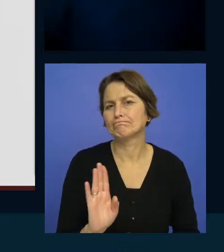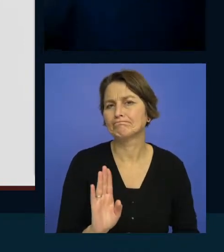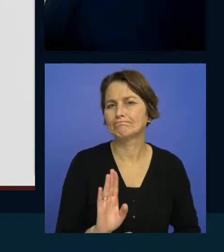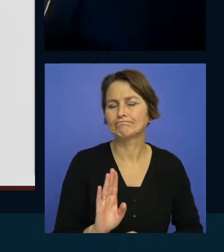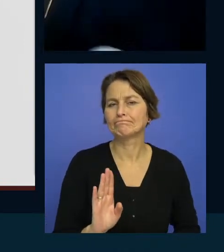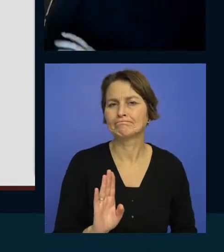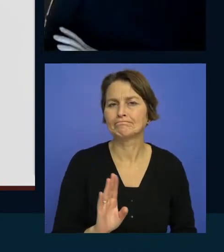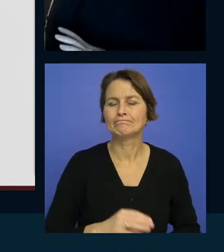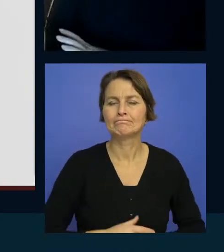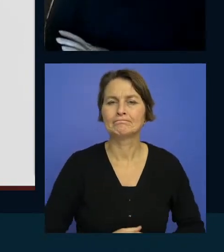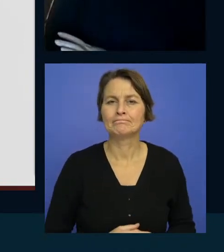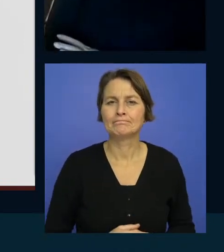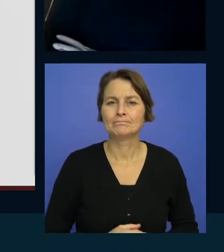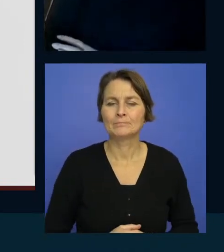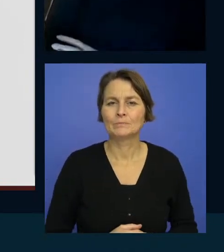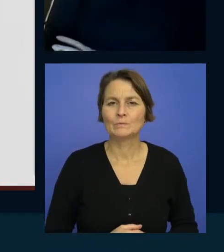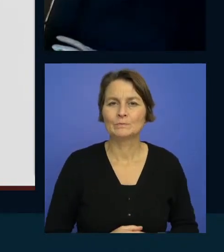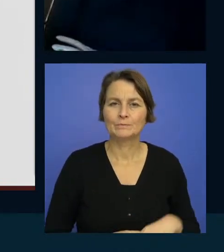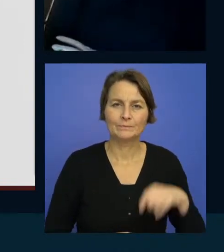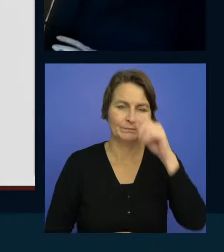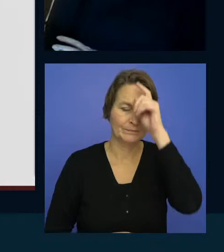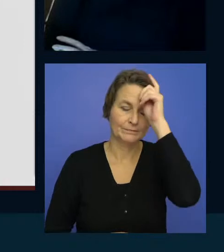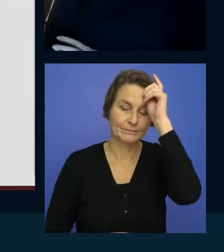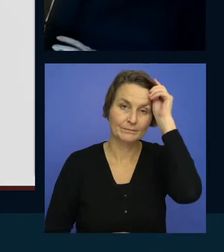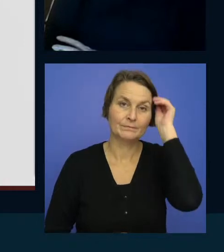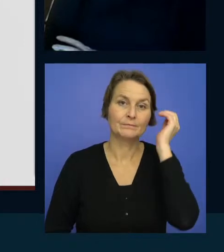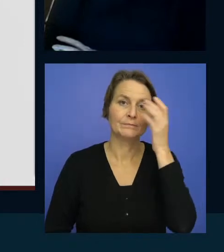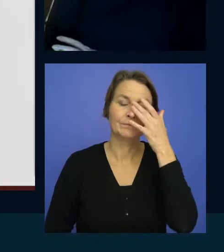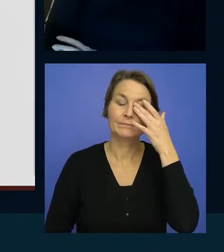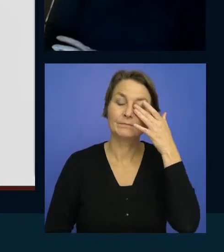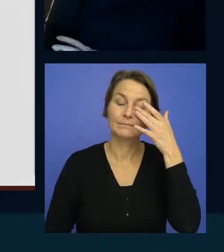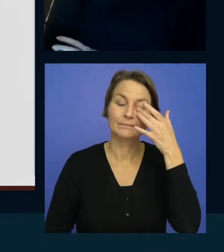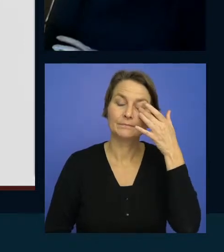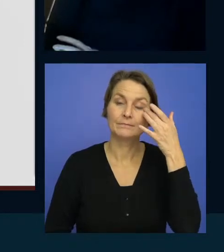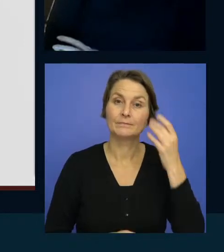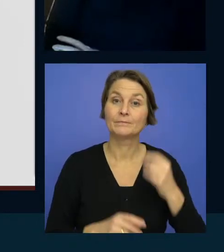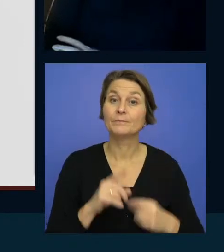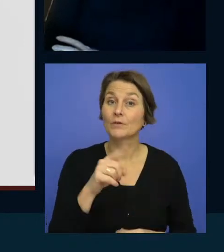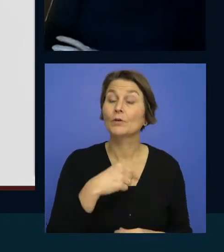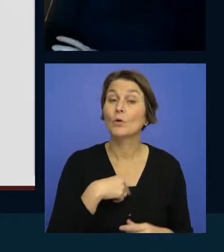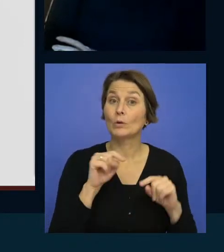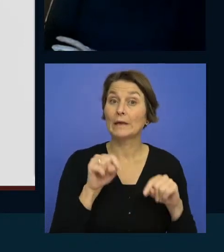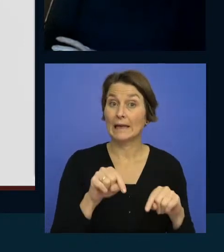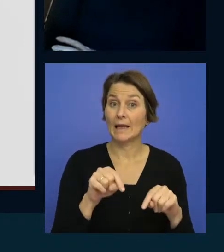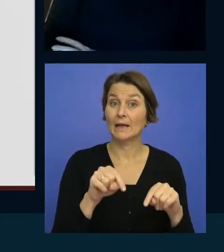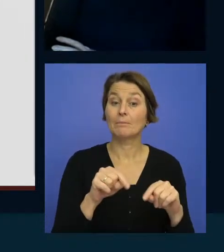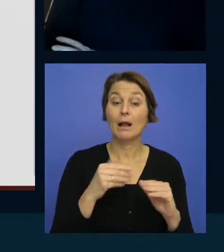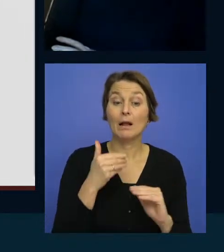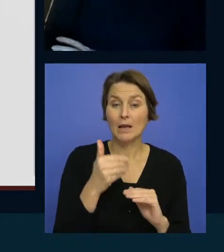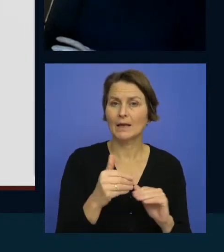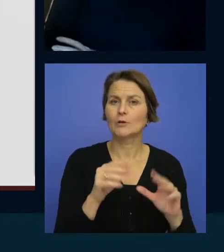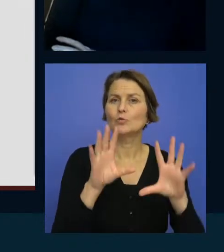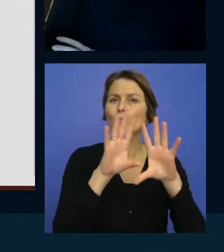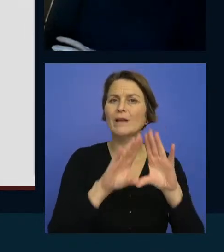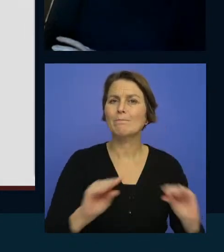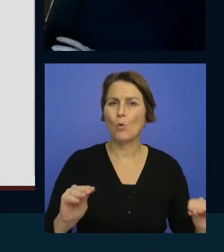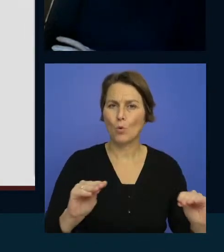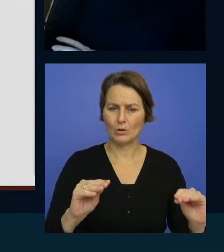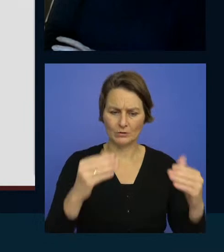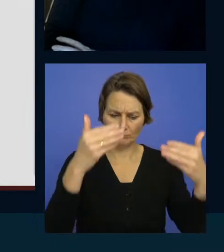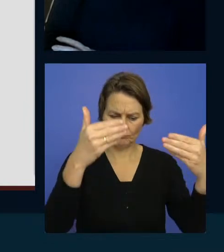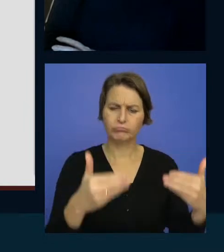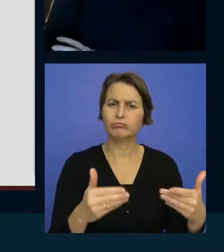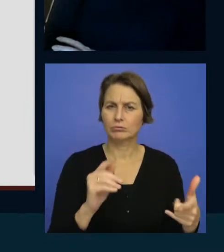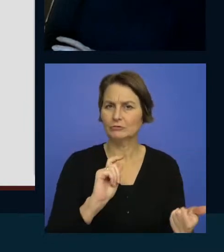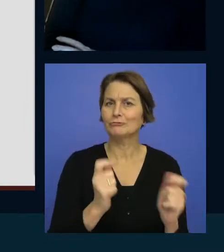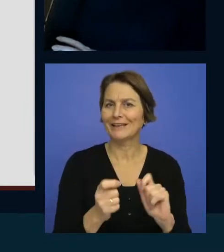specifically, but you can definitely change the report. So that's a fairly low